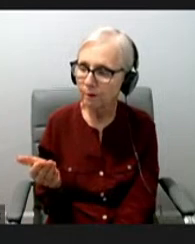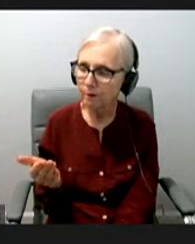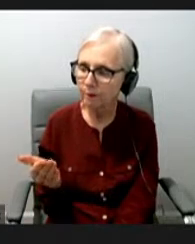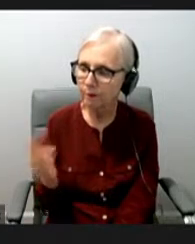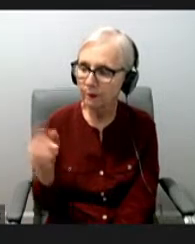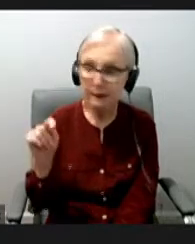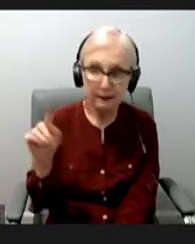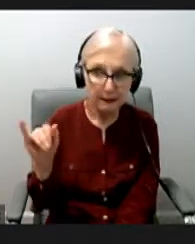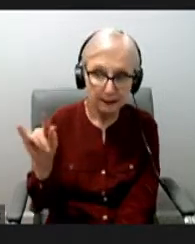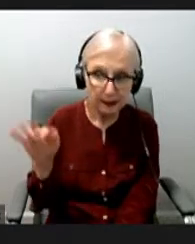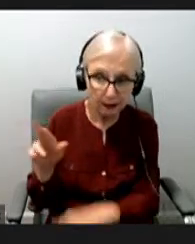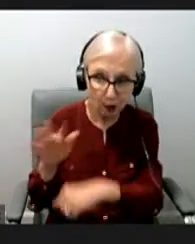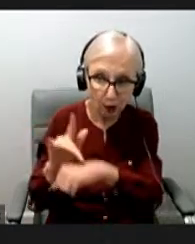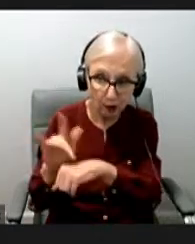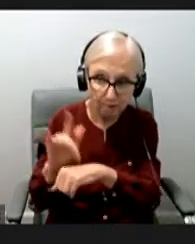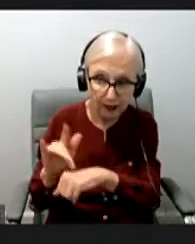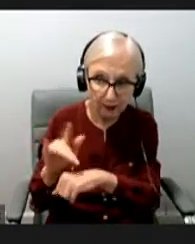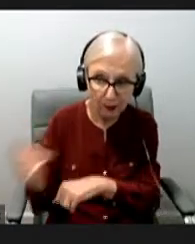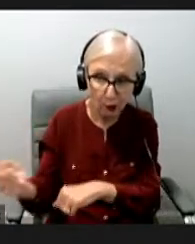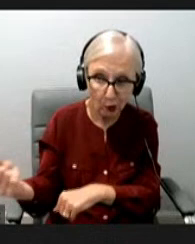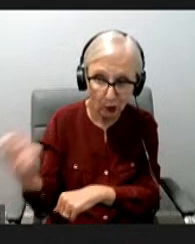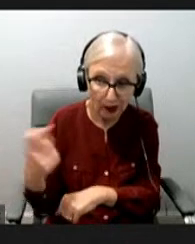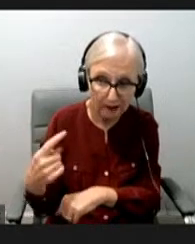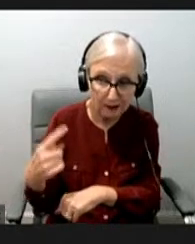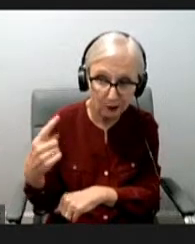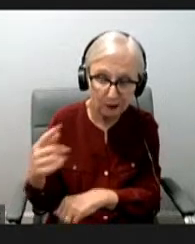Taylor, are you available? Did you want to ask a question?